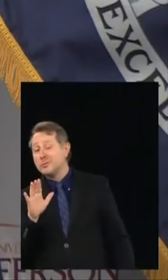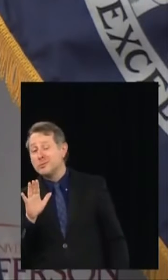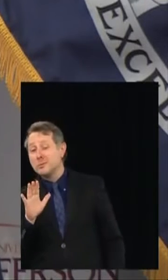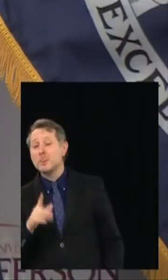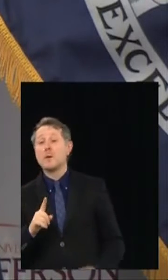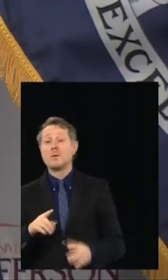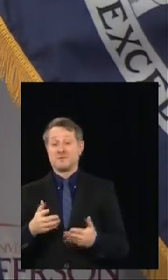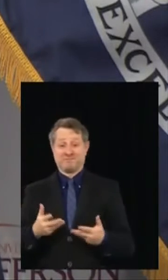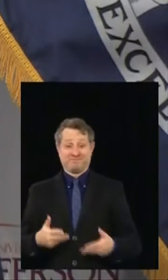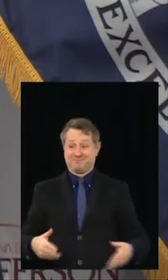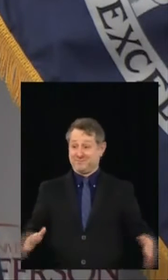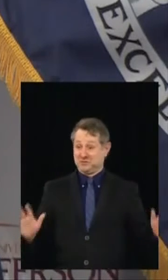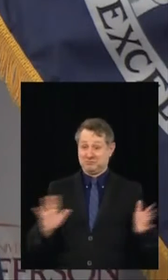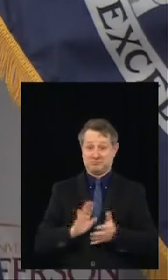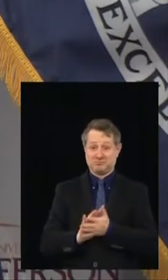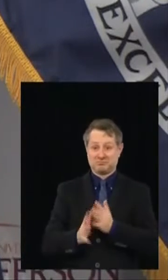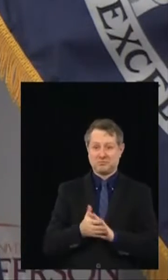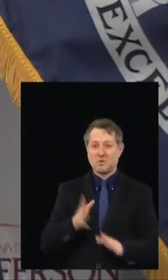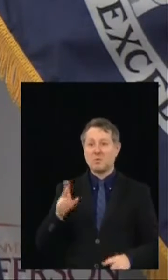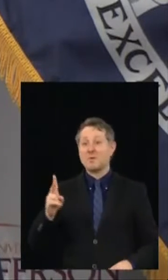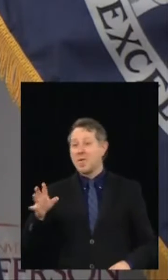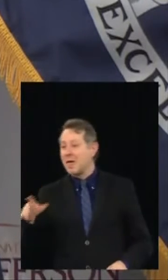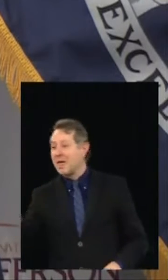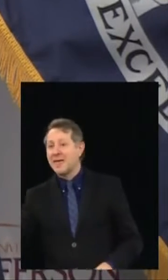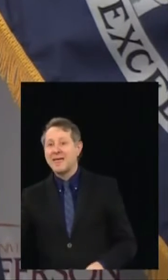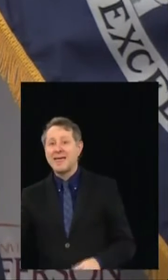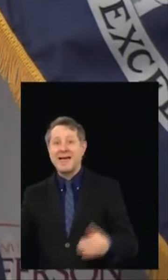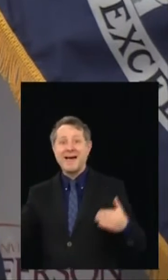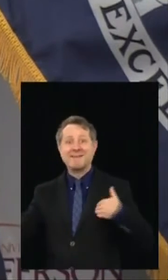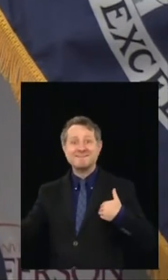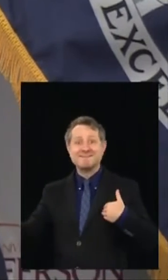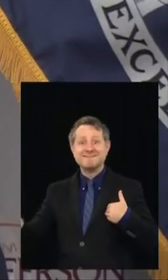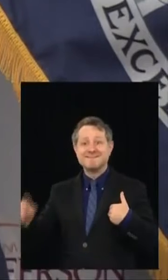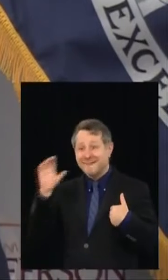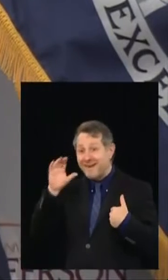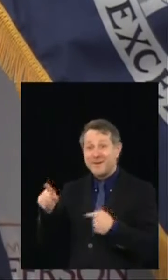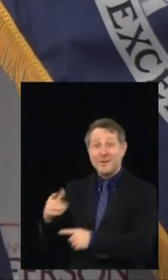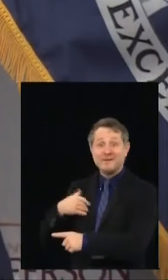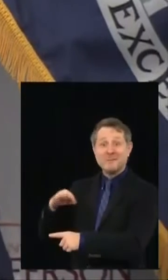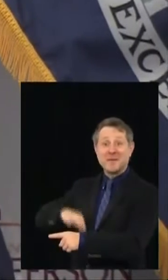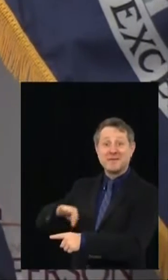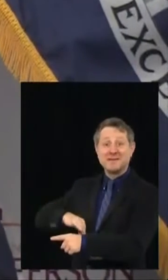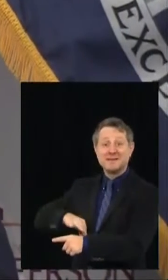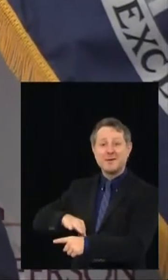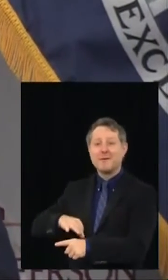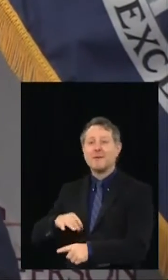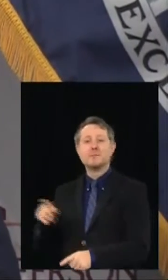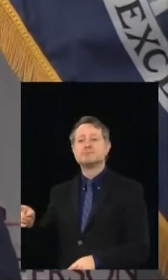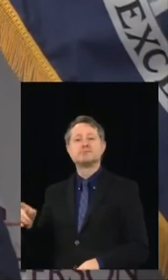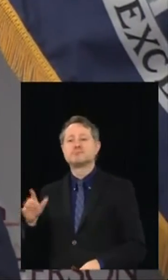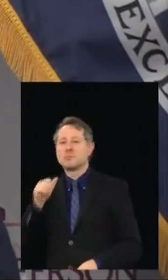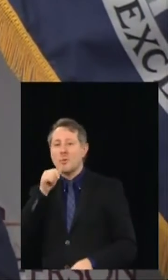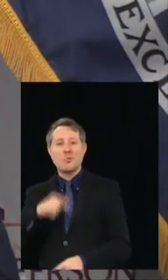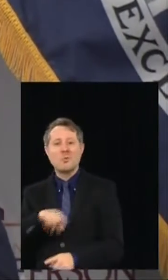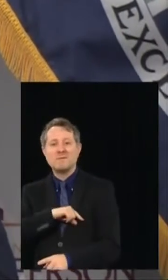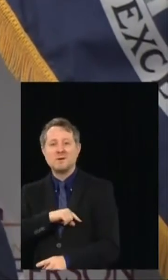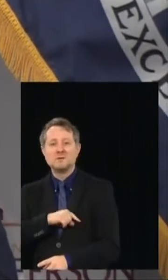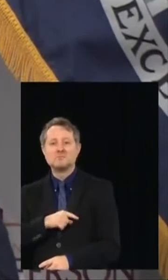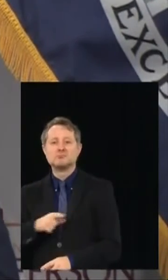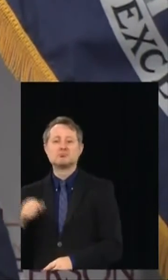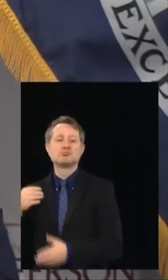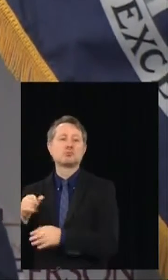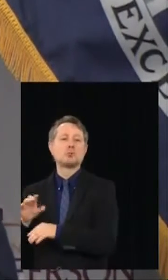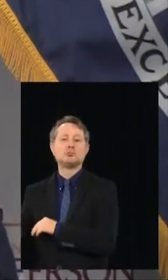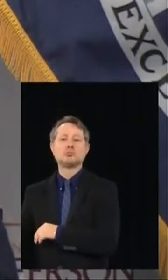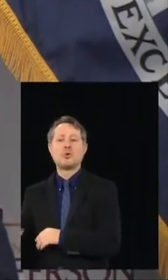they'll find someone who got the benefits who didn't deserve the benefits, right? And they'll say,